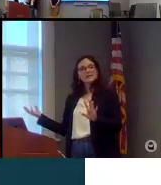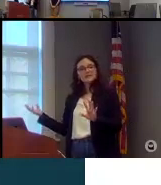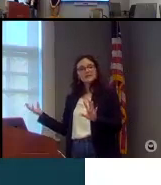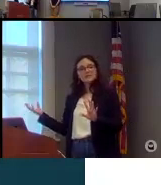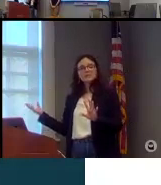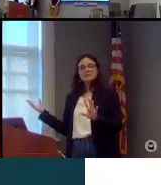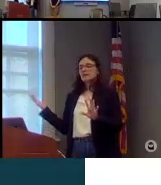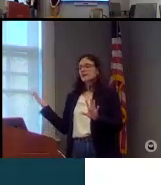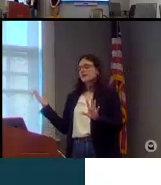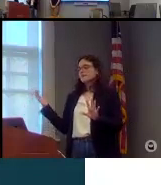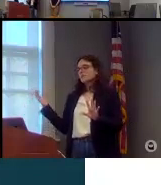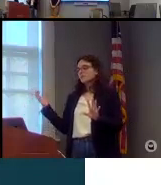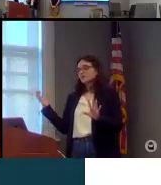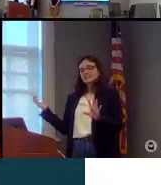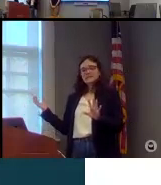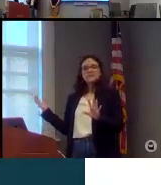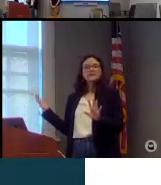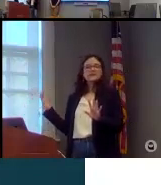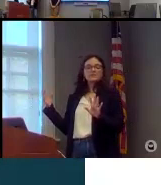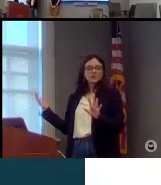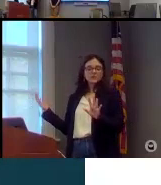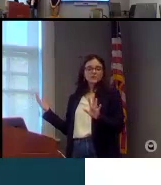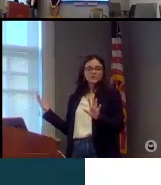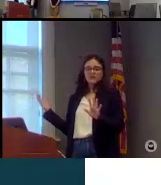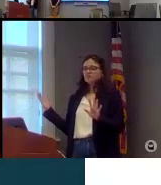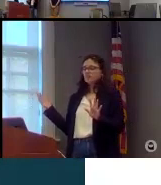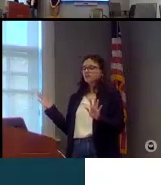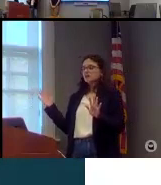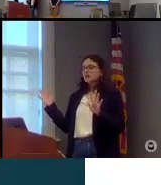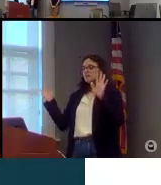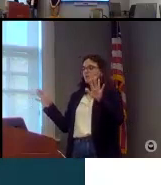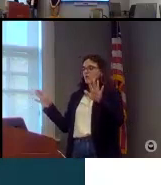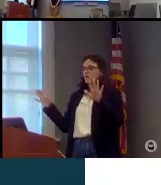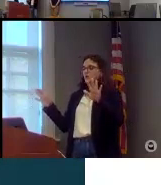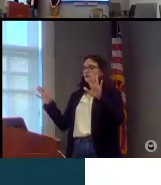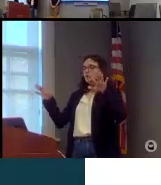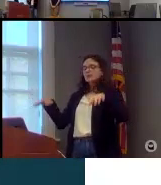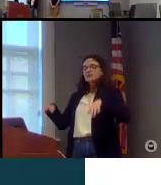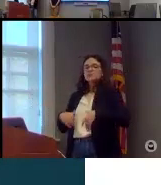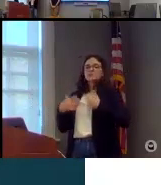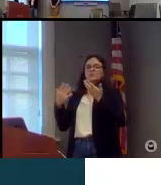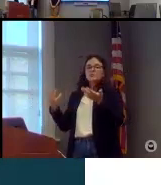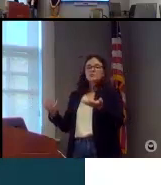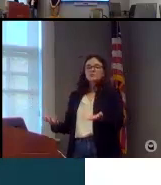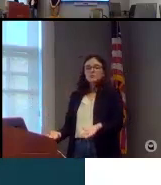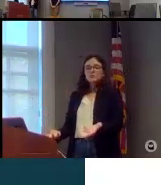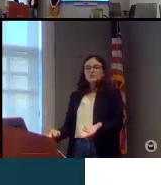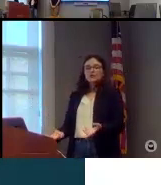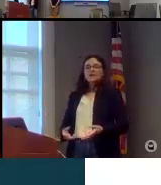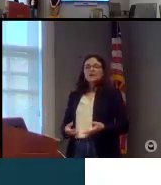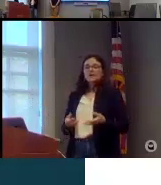at the space-time level for our data, again, starting with cultural heritage, before using those results